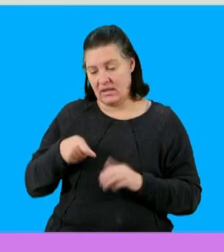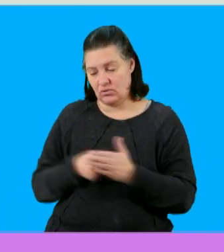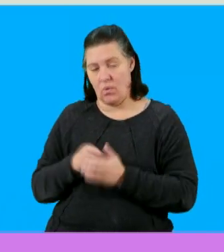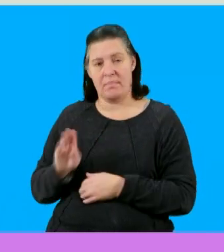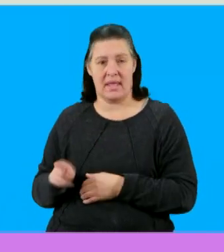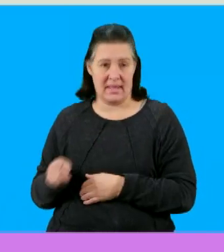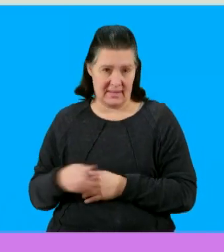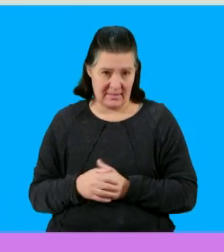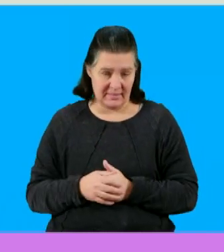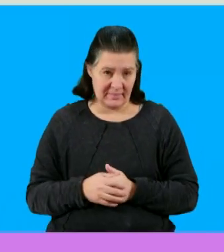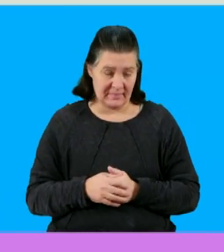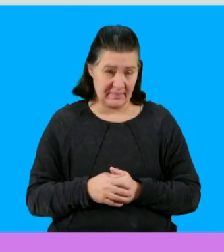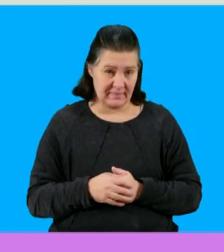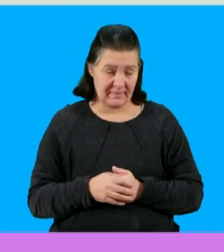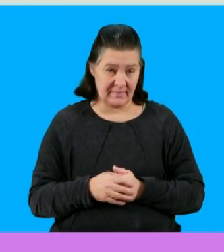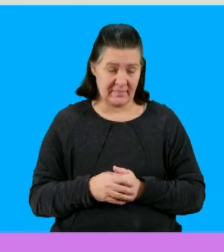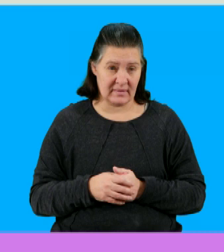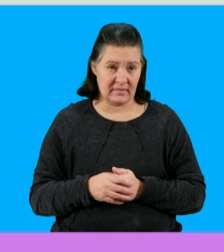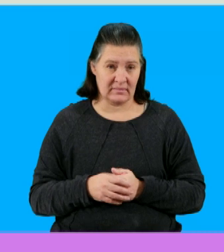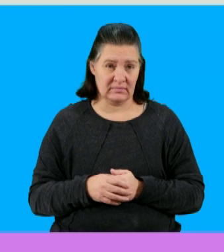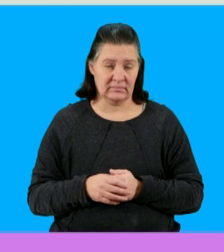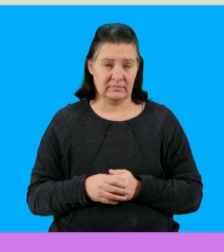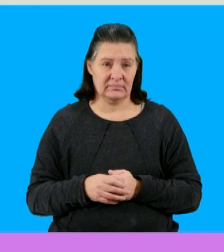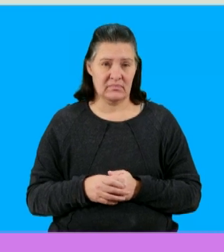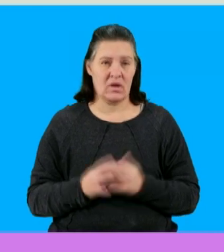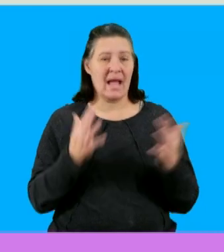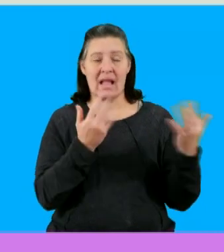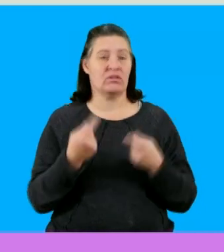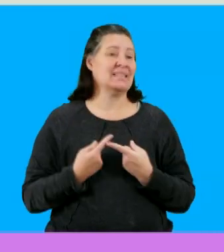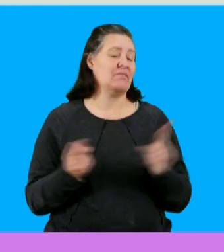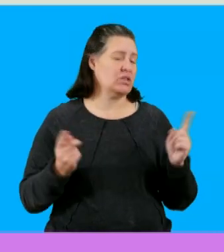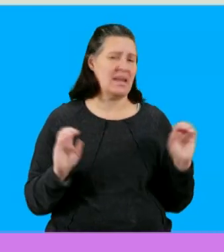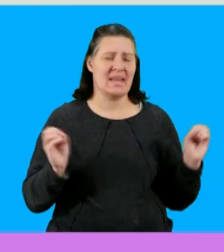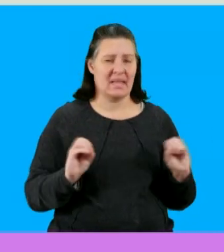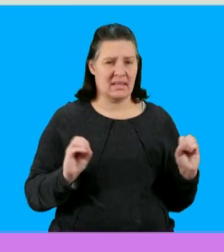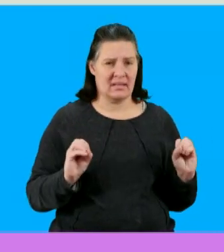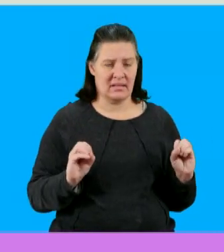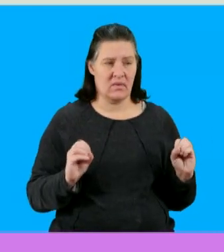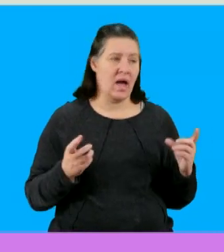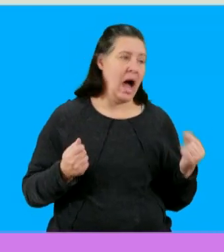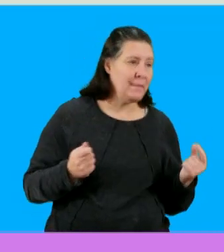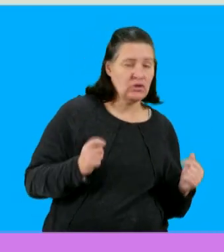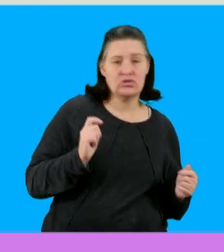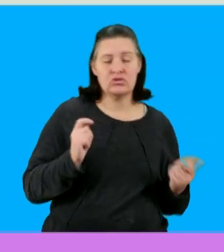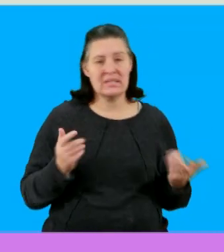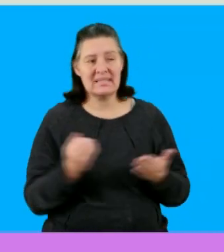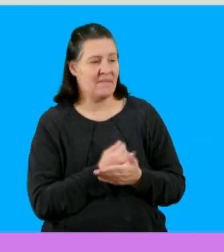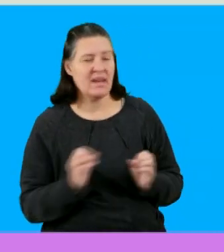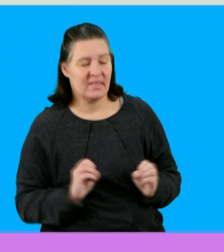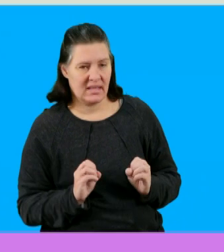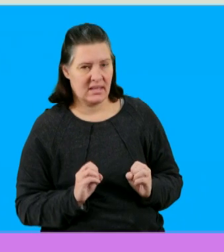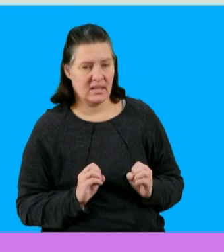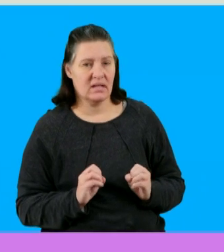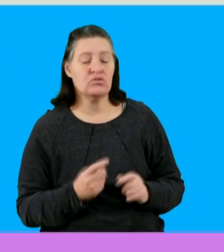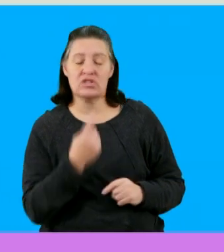less for this camera. Can you see? Okay, we didn't ask to calculate the difference or the amount of money that she will